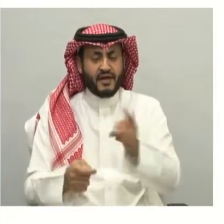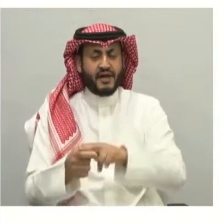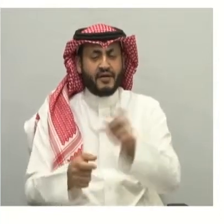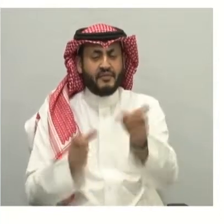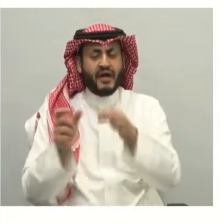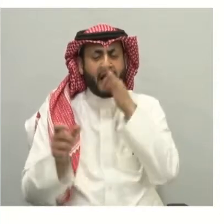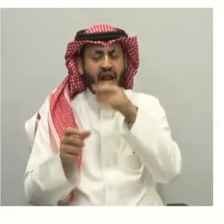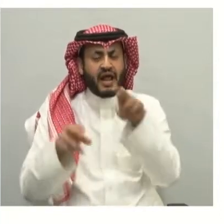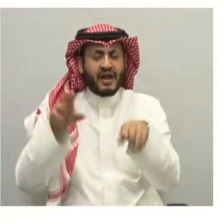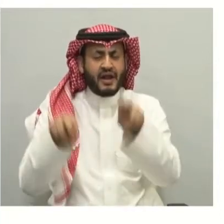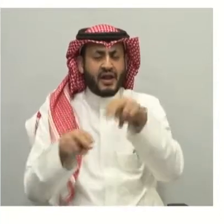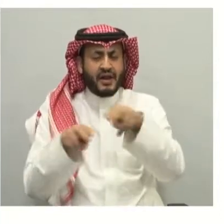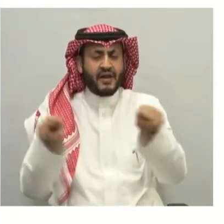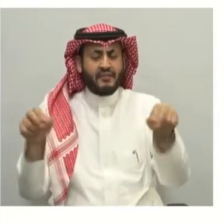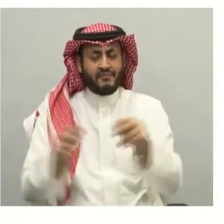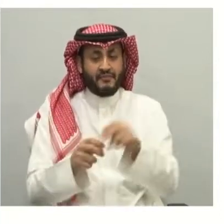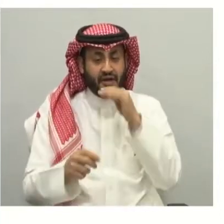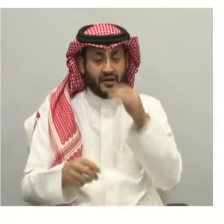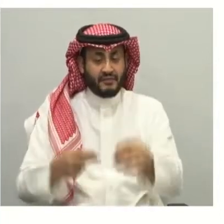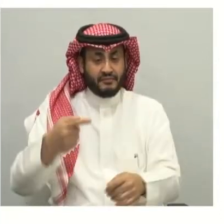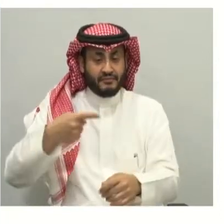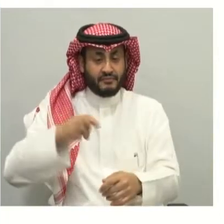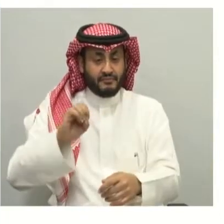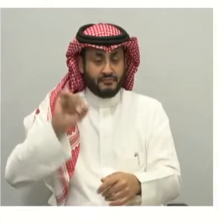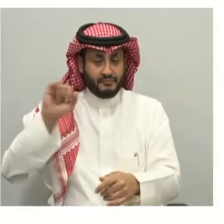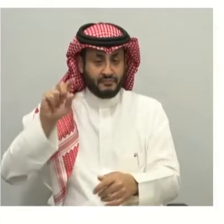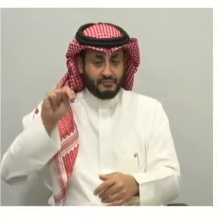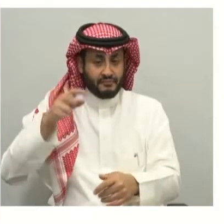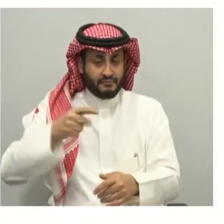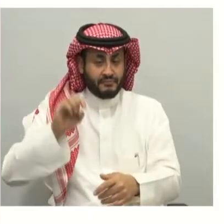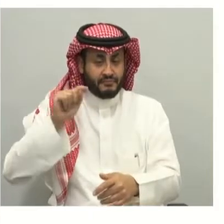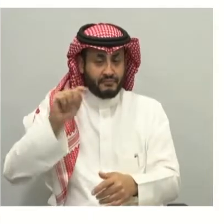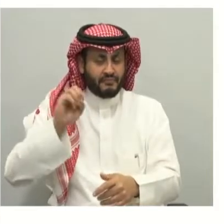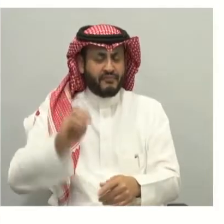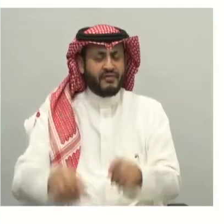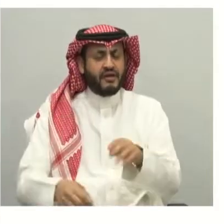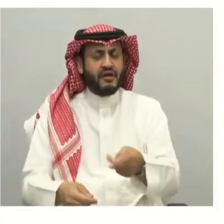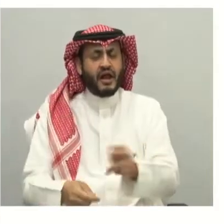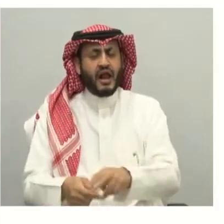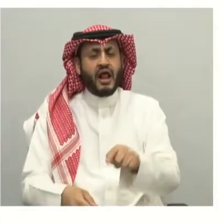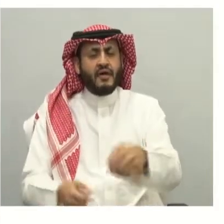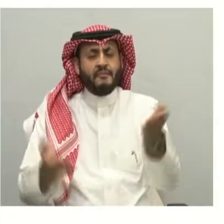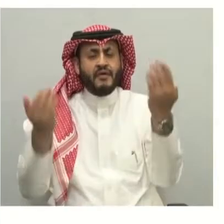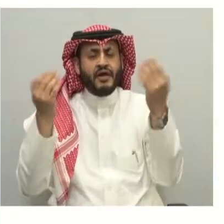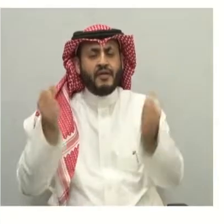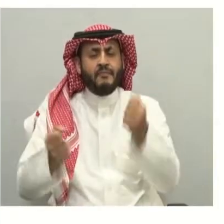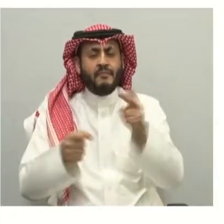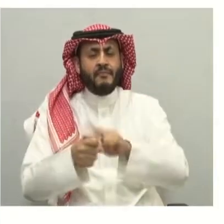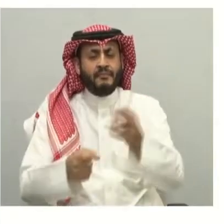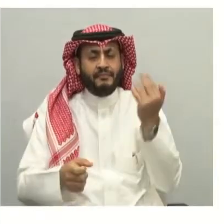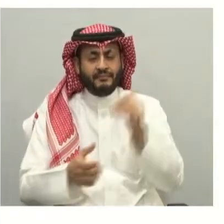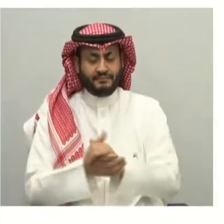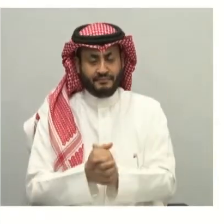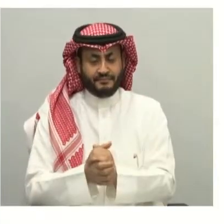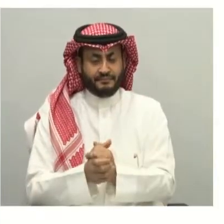different pronunciations of going to. Before we do this, let's make quick revision on our last lesson. Last